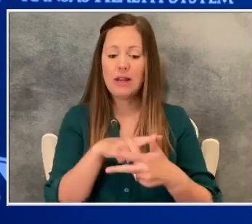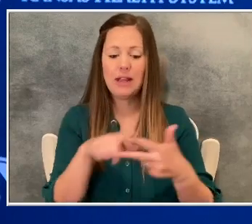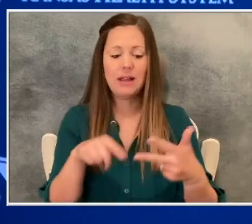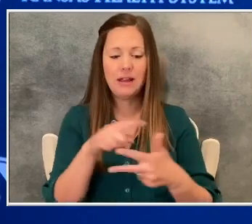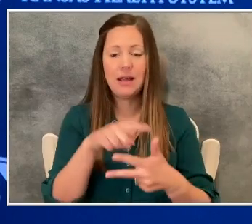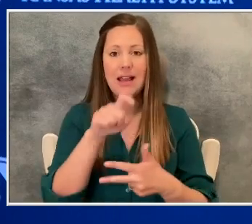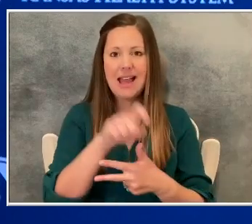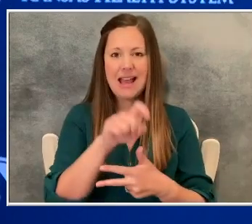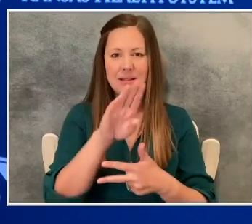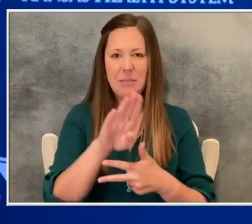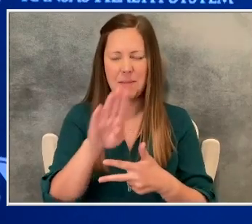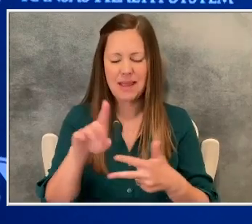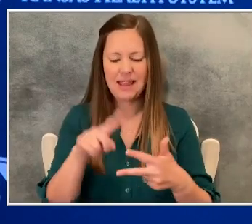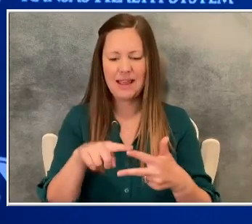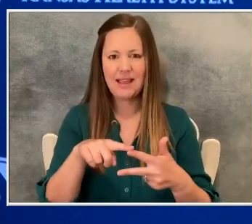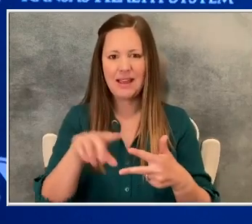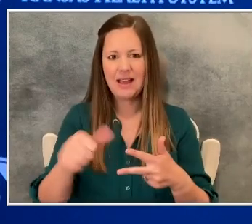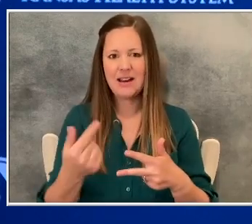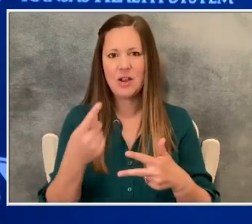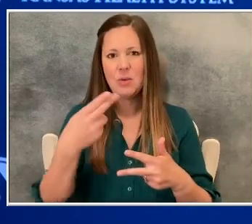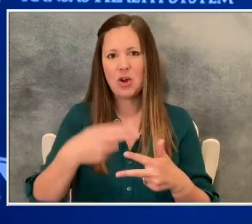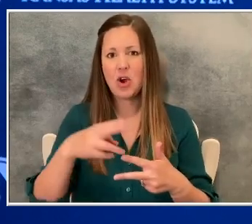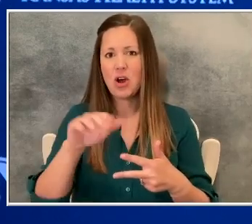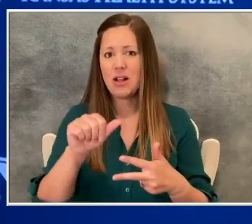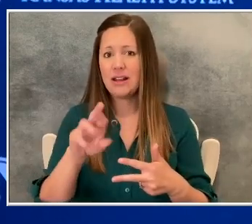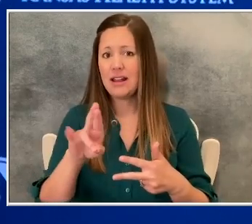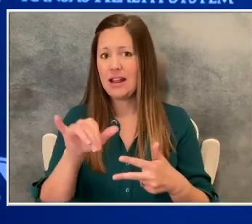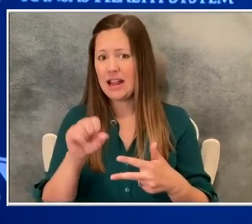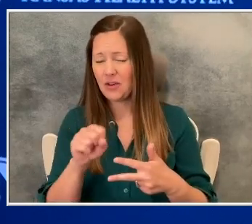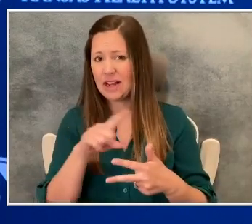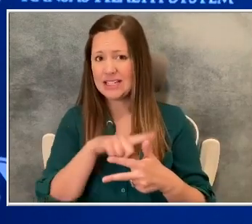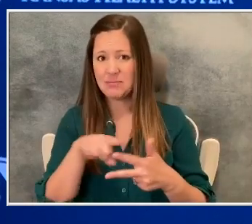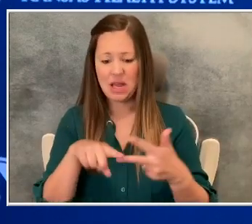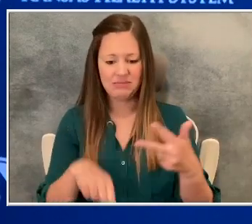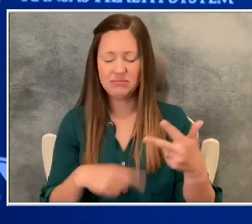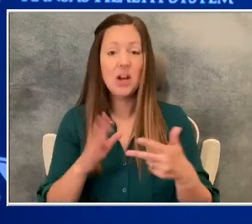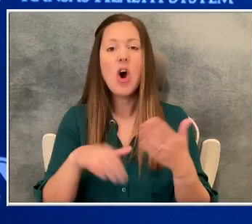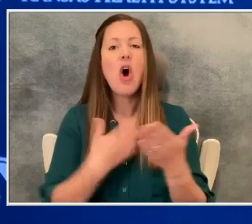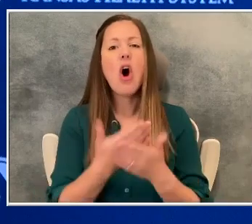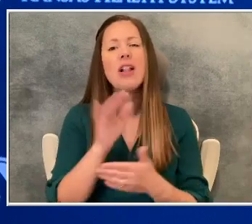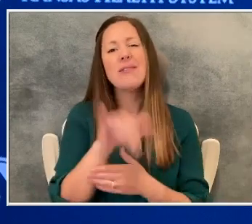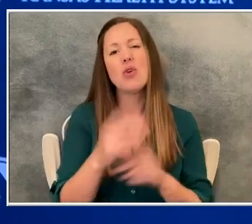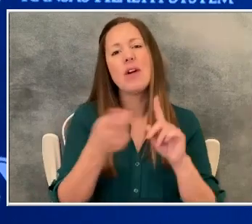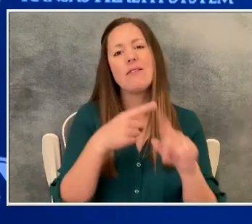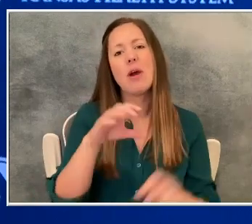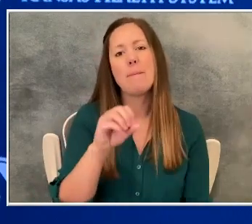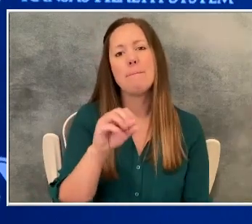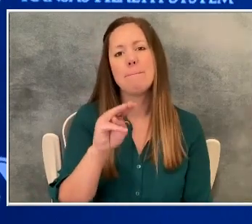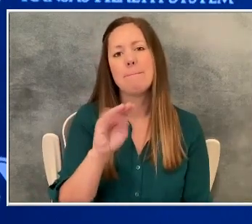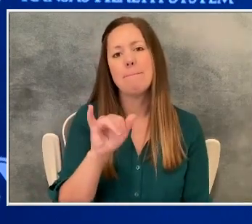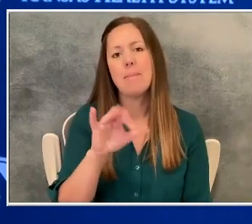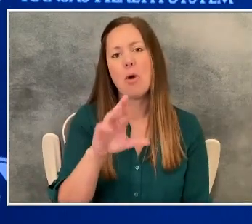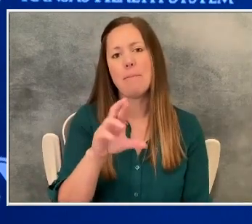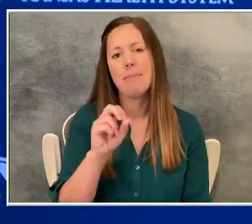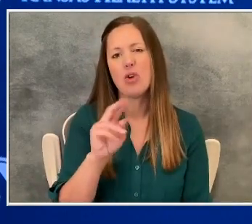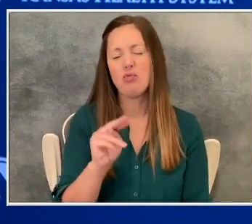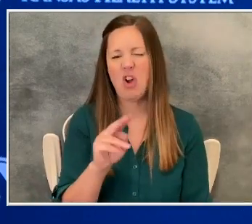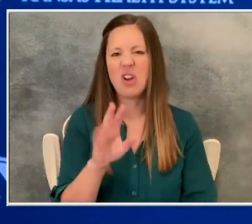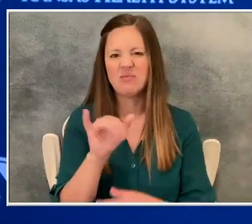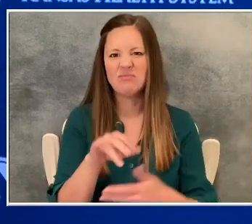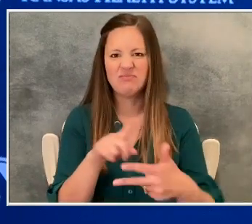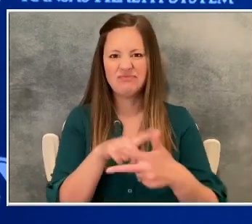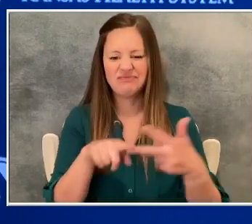another one called Arteries. But all of those are Omicron subvariants, and what we believe right now is that there really is no difference